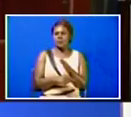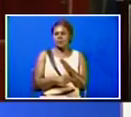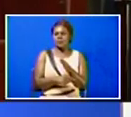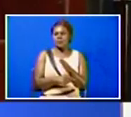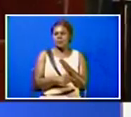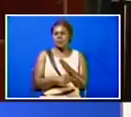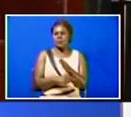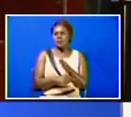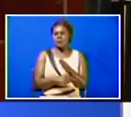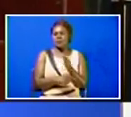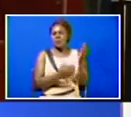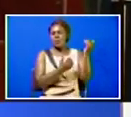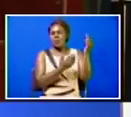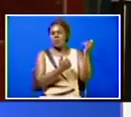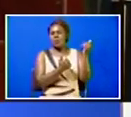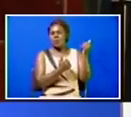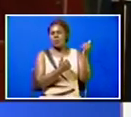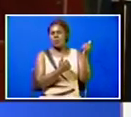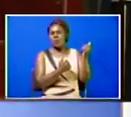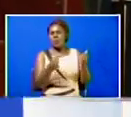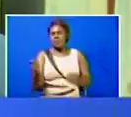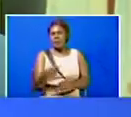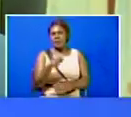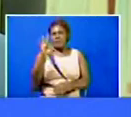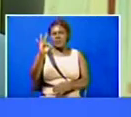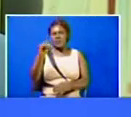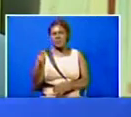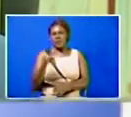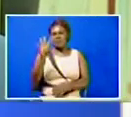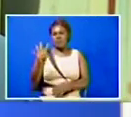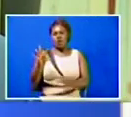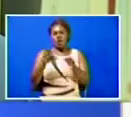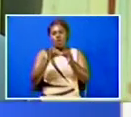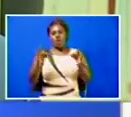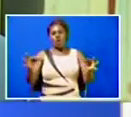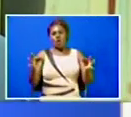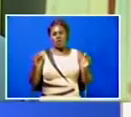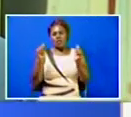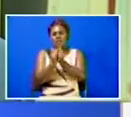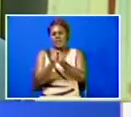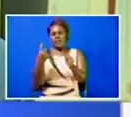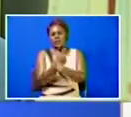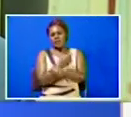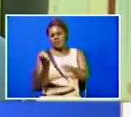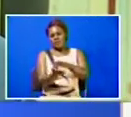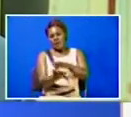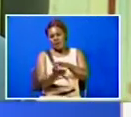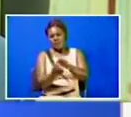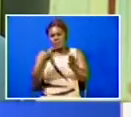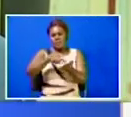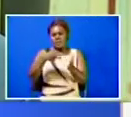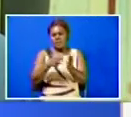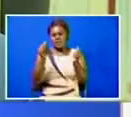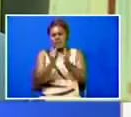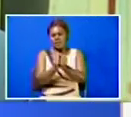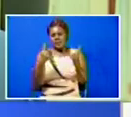Hopefully, even within the next 3 or 4 months. That is going to be a lengthy case, and being 10 different files, that means 10 different courts, and then that means that